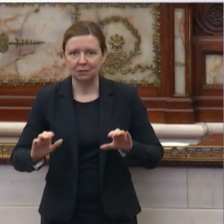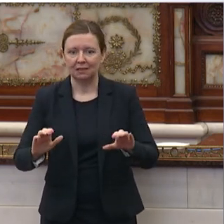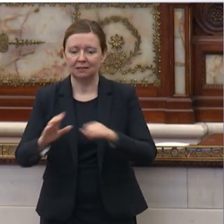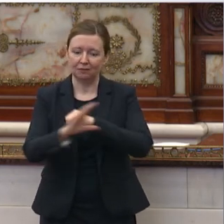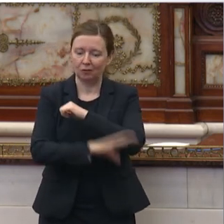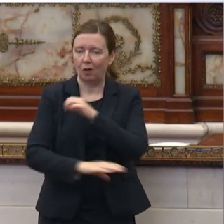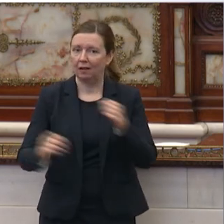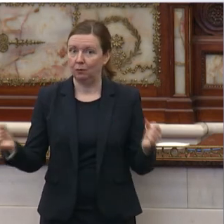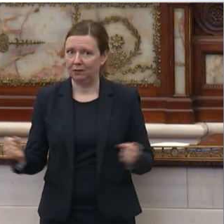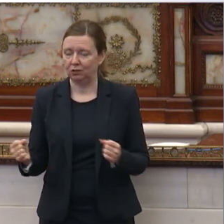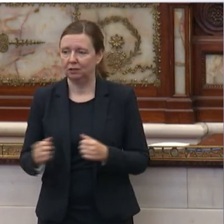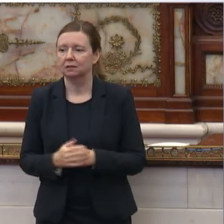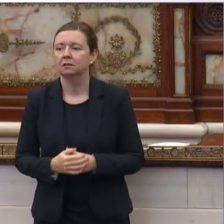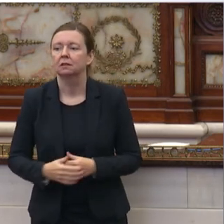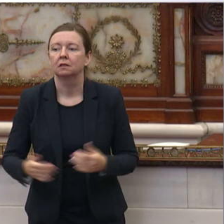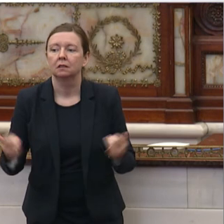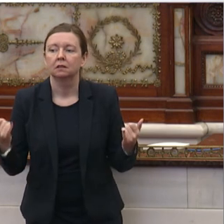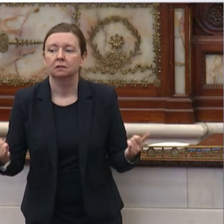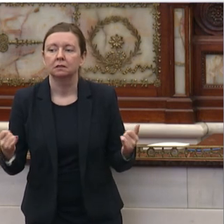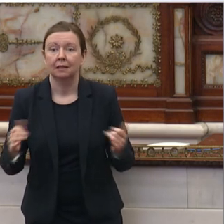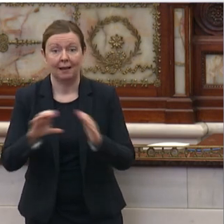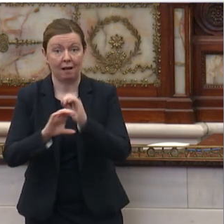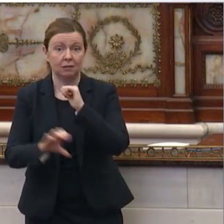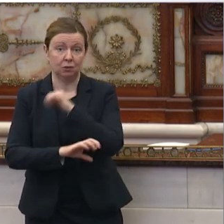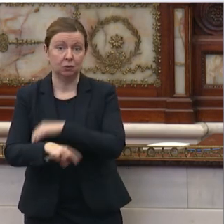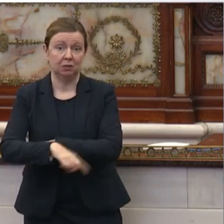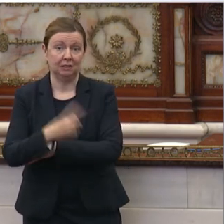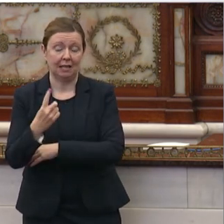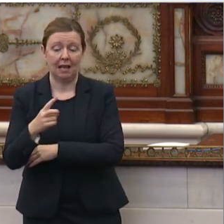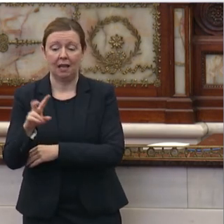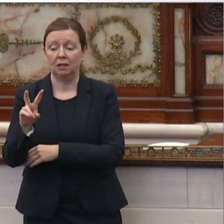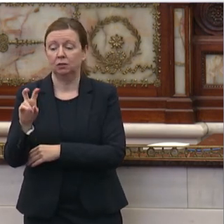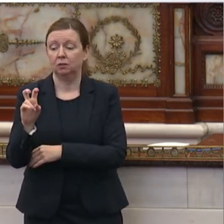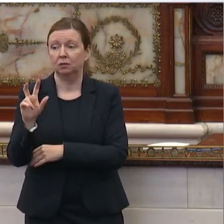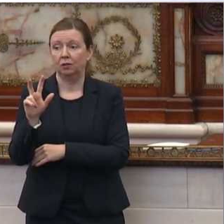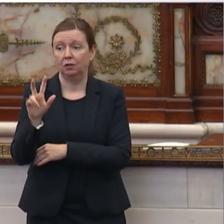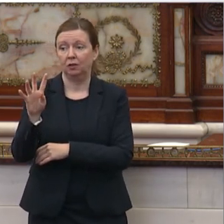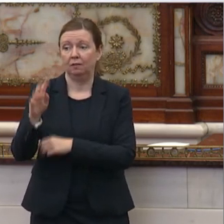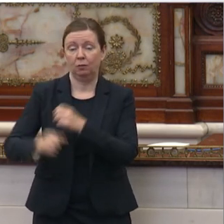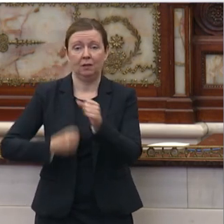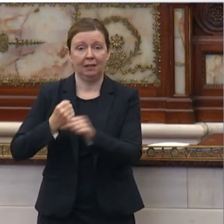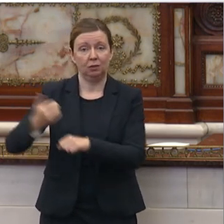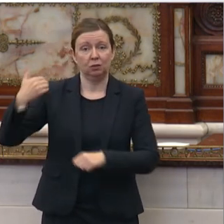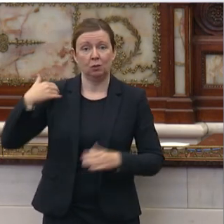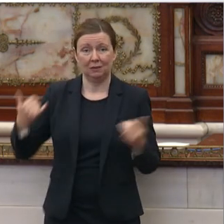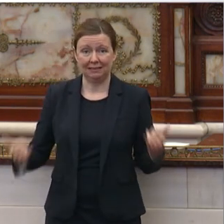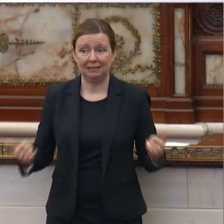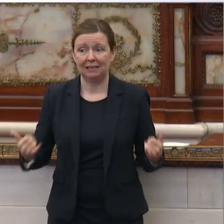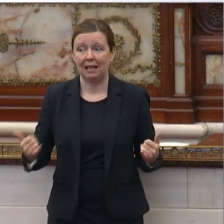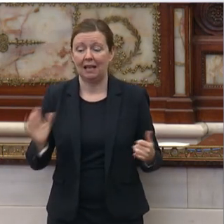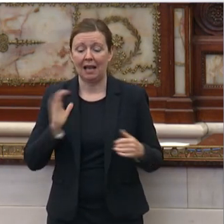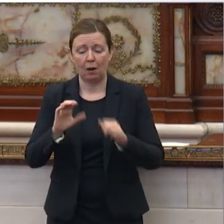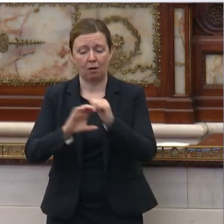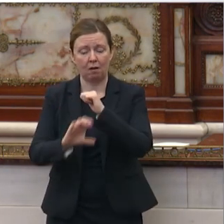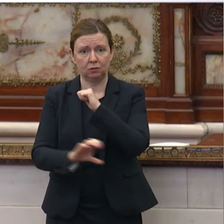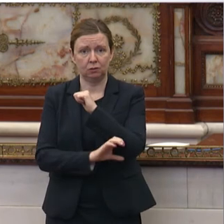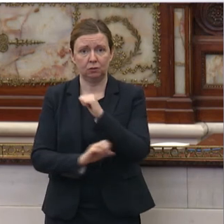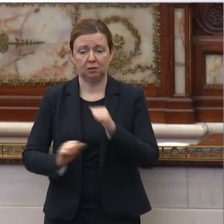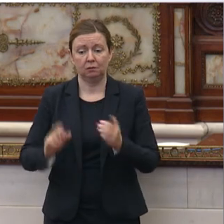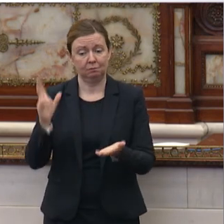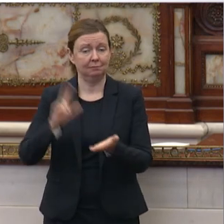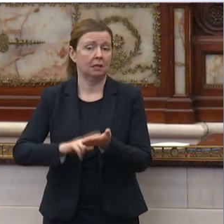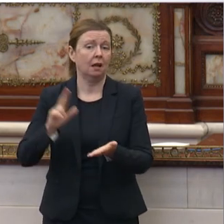winter. Today is Constitution Day, and 234 years ago today, our Constitution was